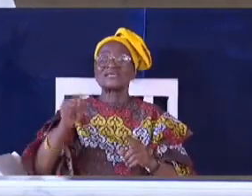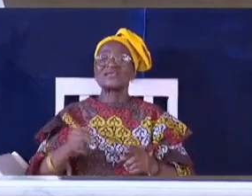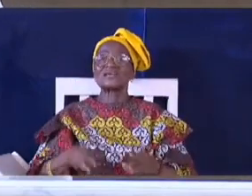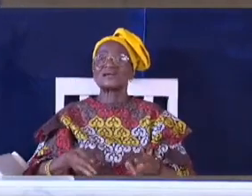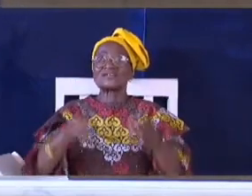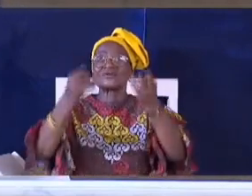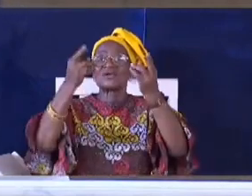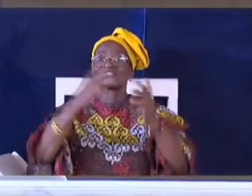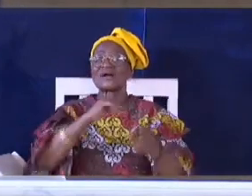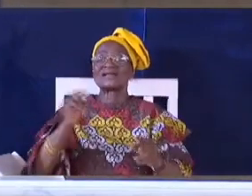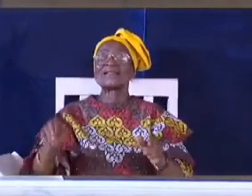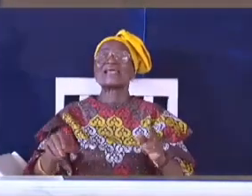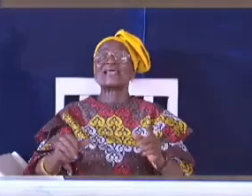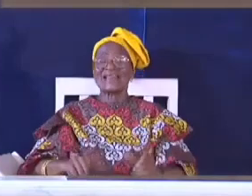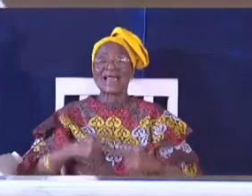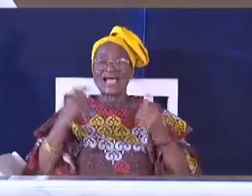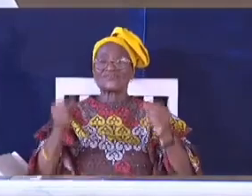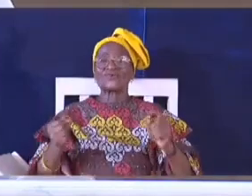collides with death,